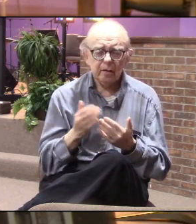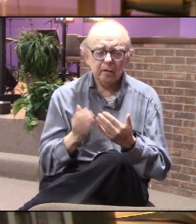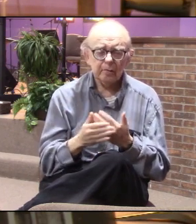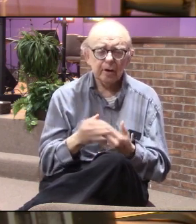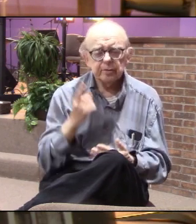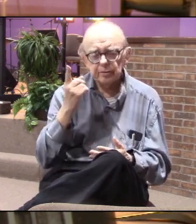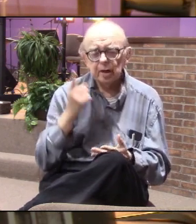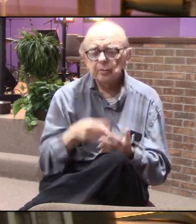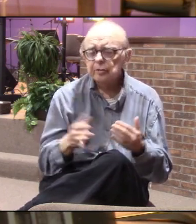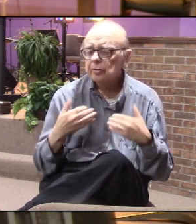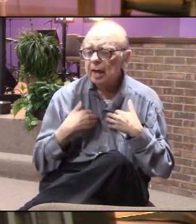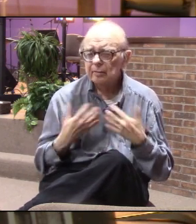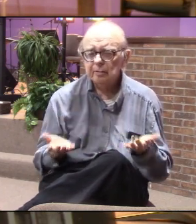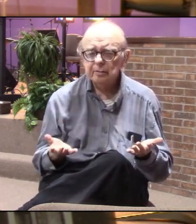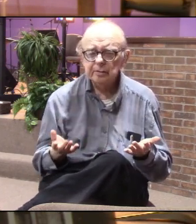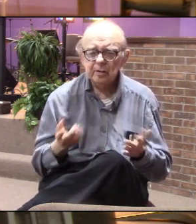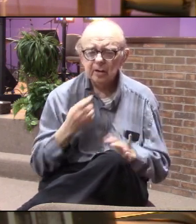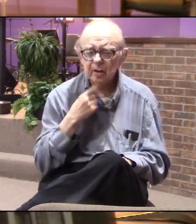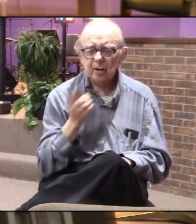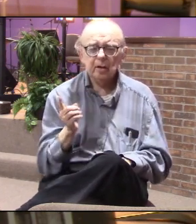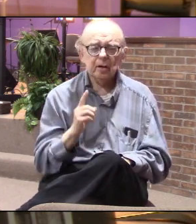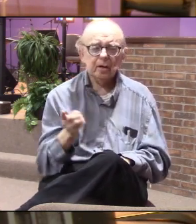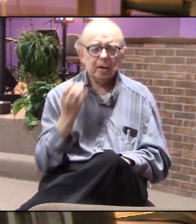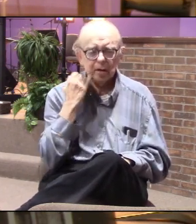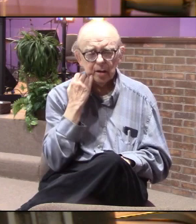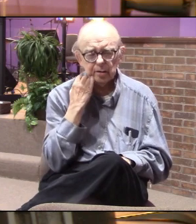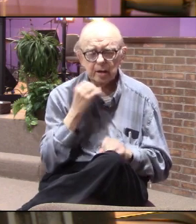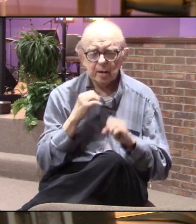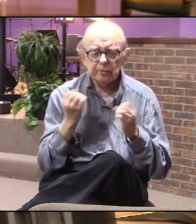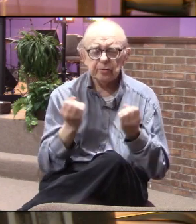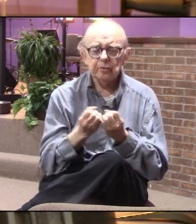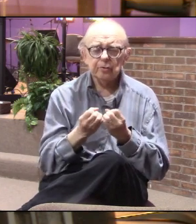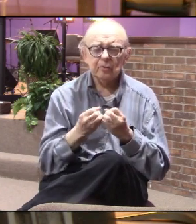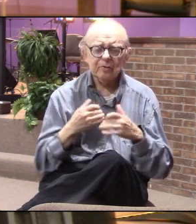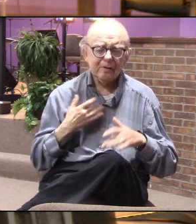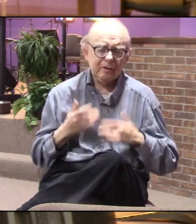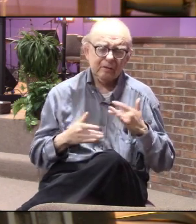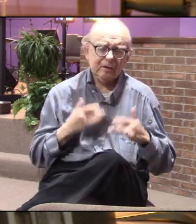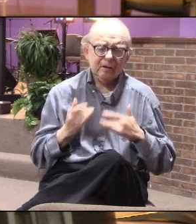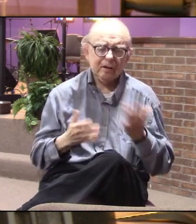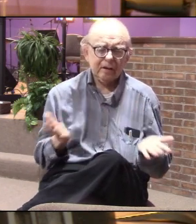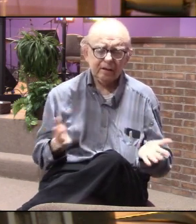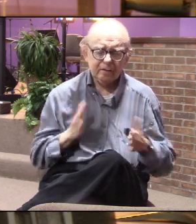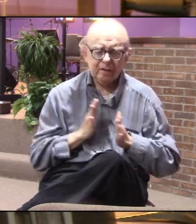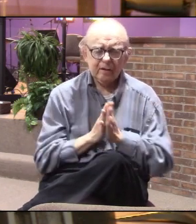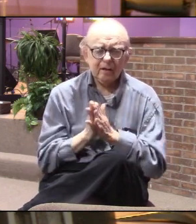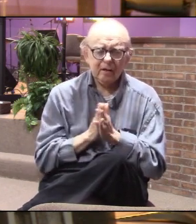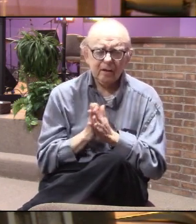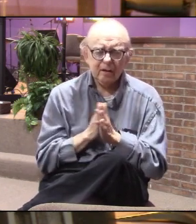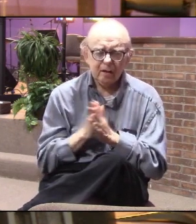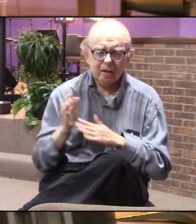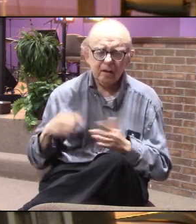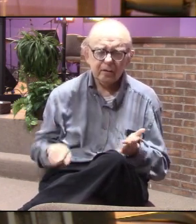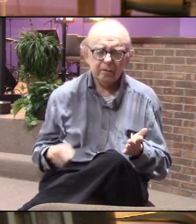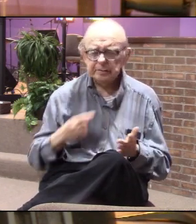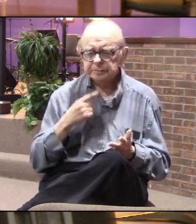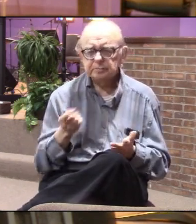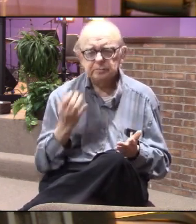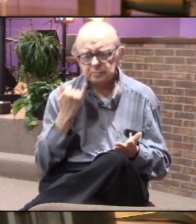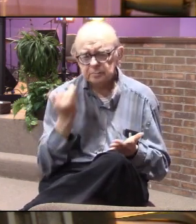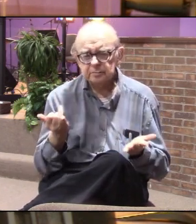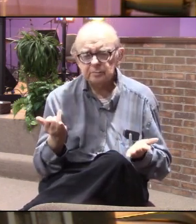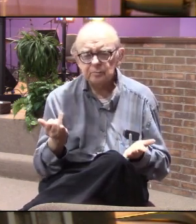got. I can tell you whether you've got social anxiety. I can tell whether you've got anxiety, depression. I can tell you